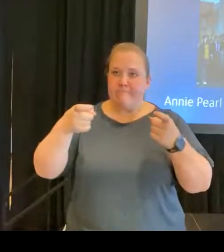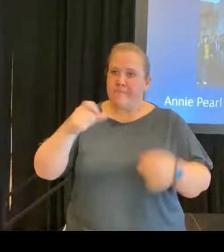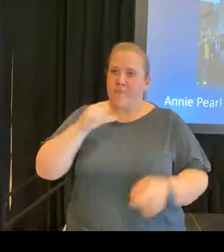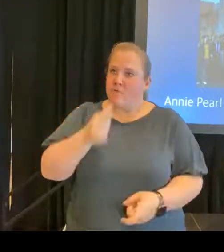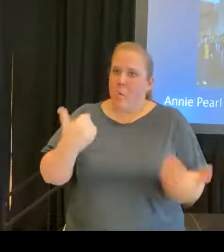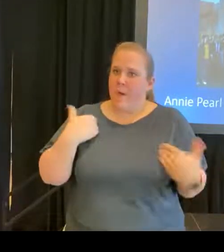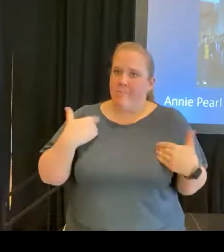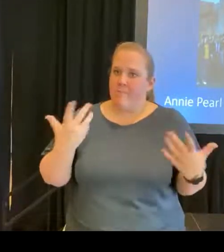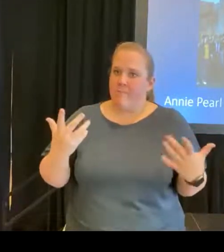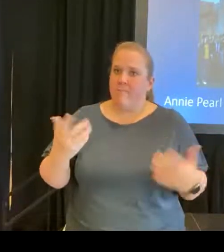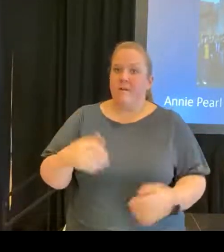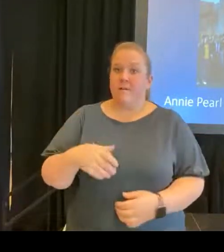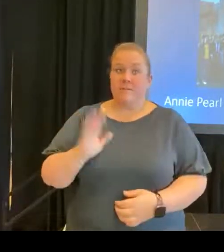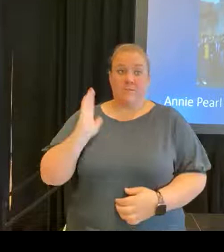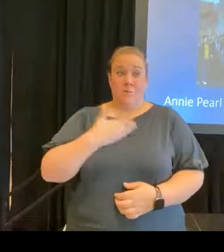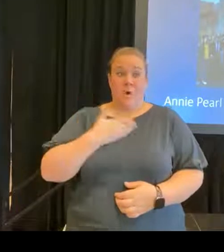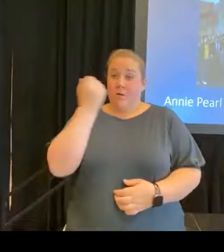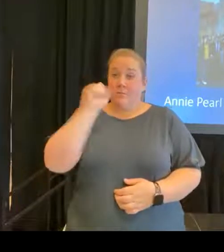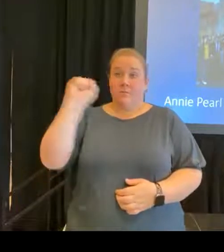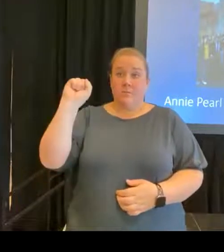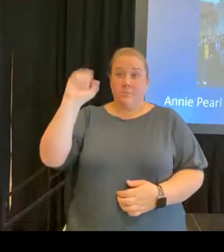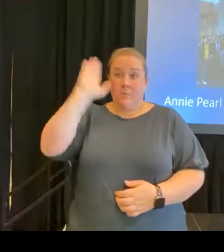didn't have any violent demonstrations.